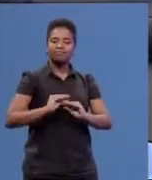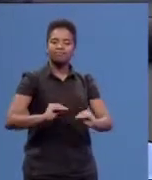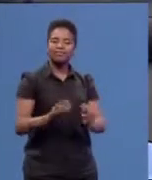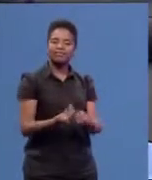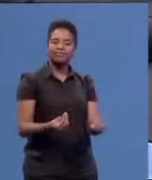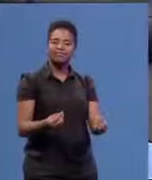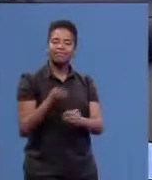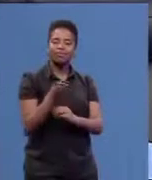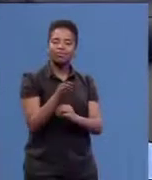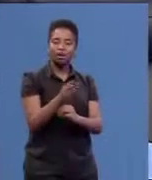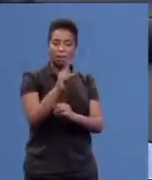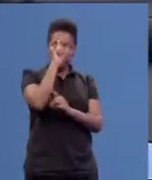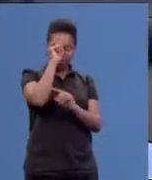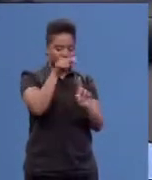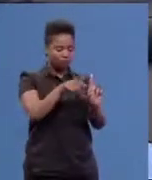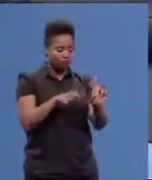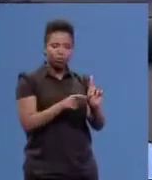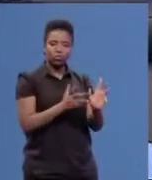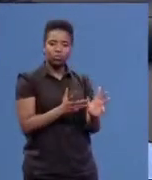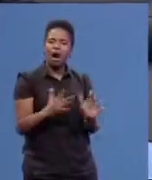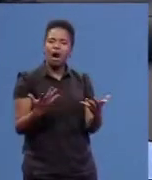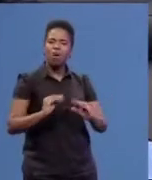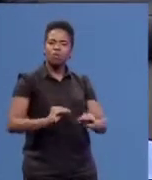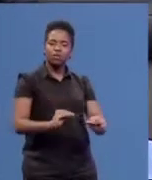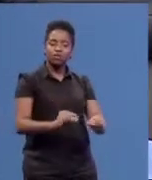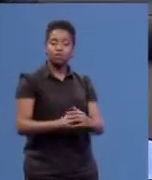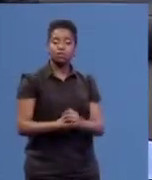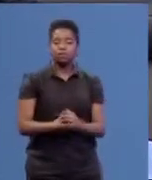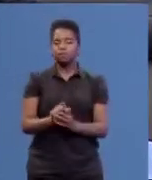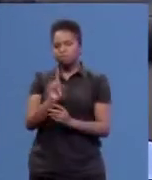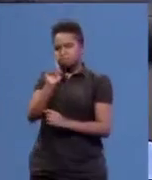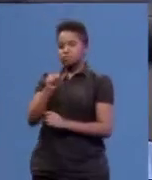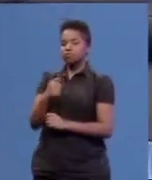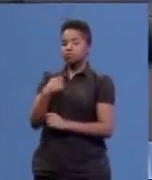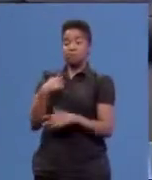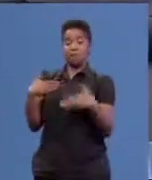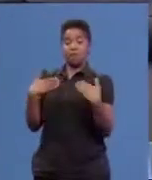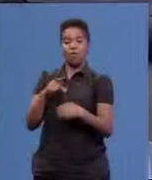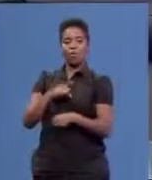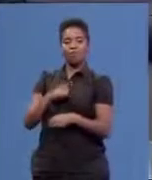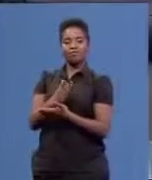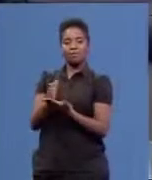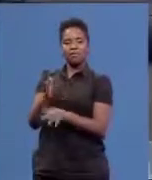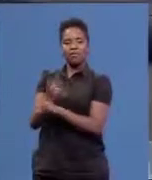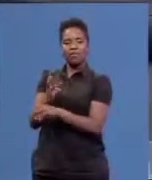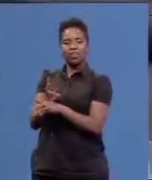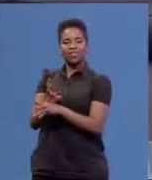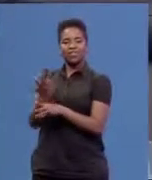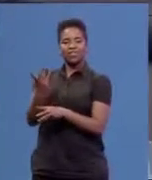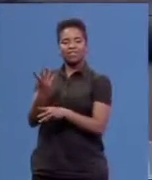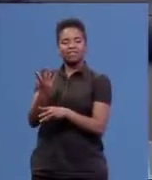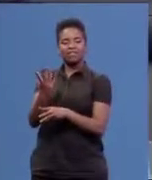iqhubeke ingapheli nje emoyeni. Well, I mean, a part of me is very happy, Robert, to see abazali bethatha abantwana because we need to talk about death and